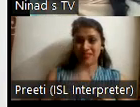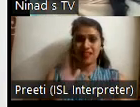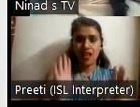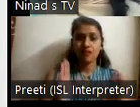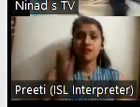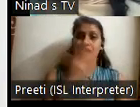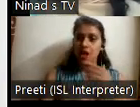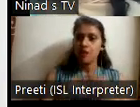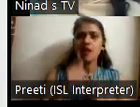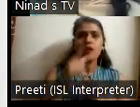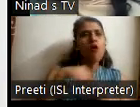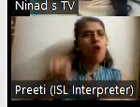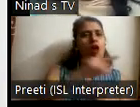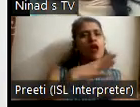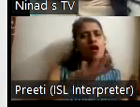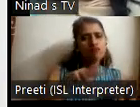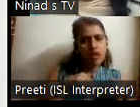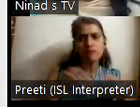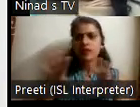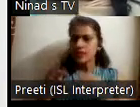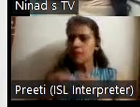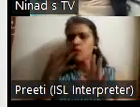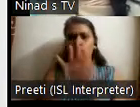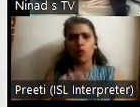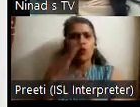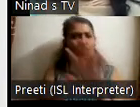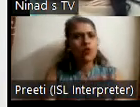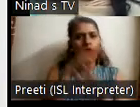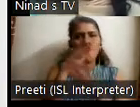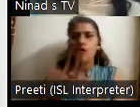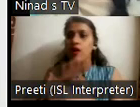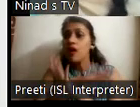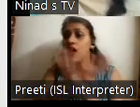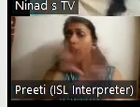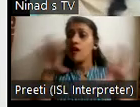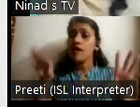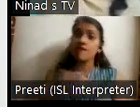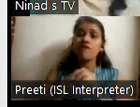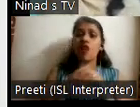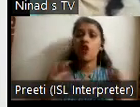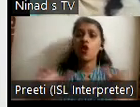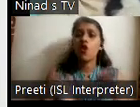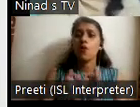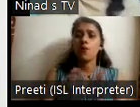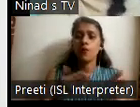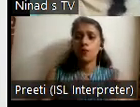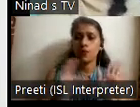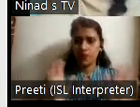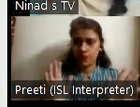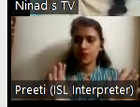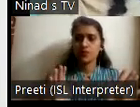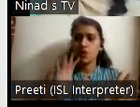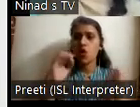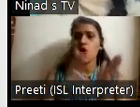or included within the meso system or a community system. And largely, you must have heard